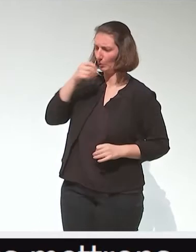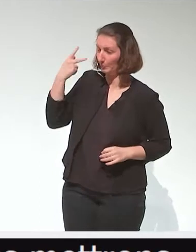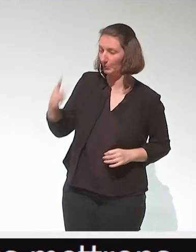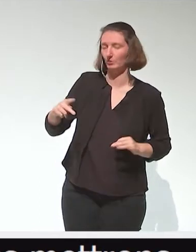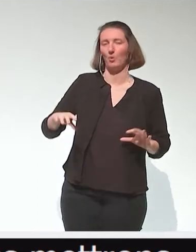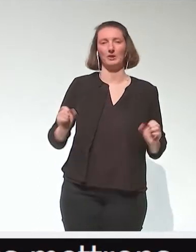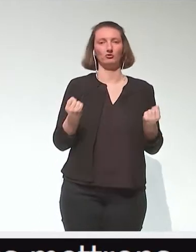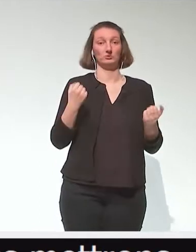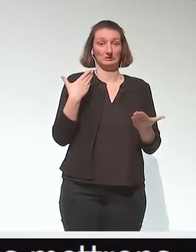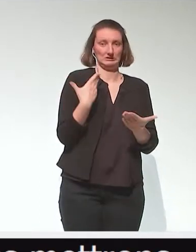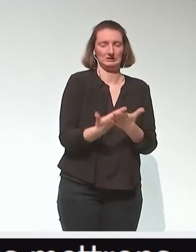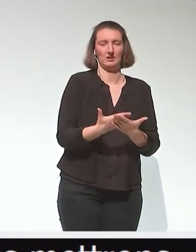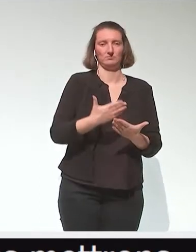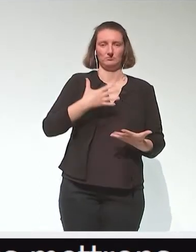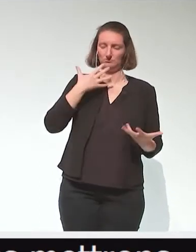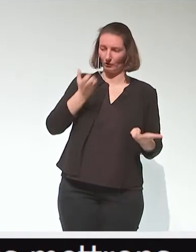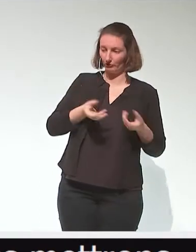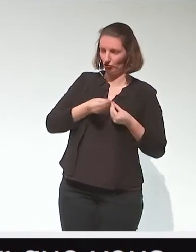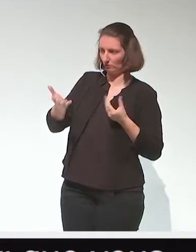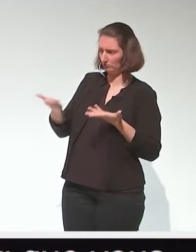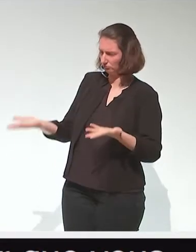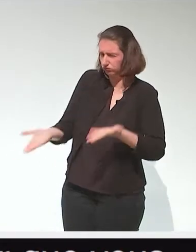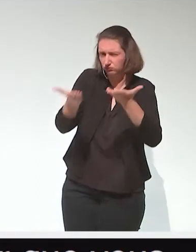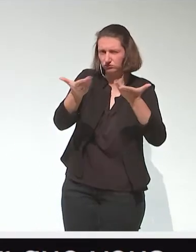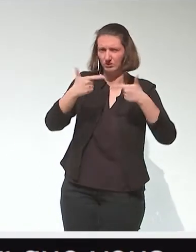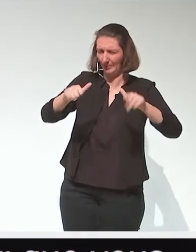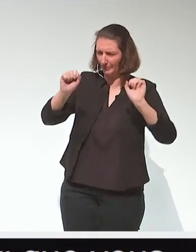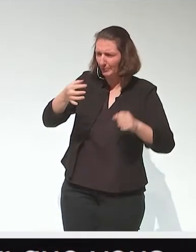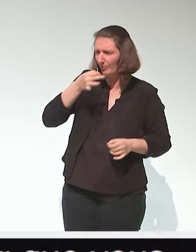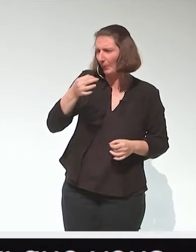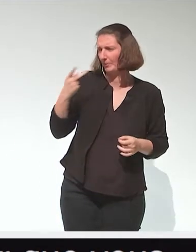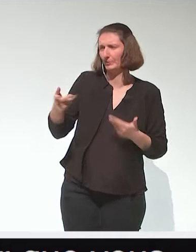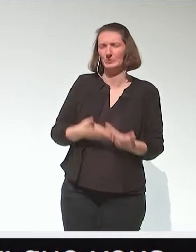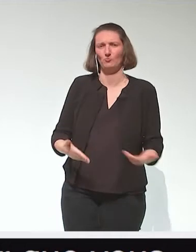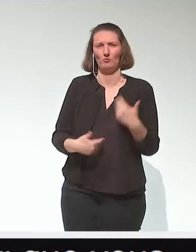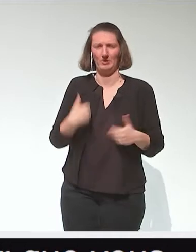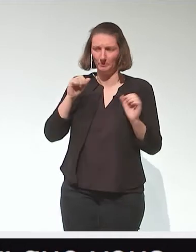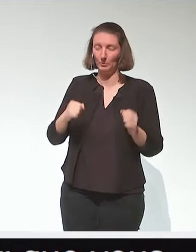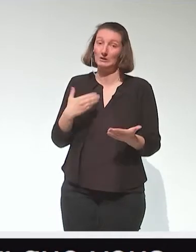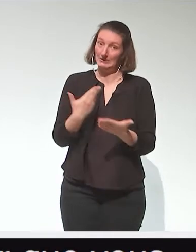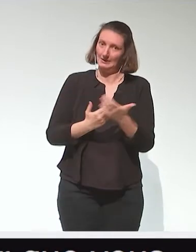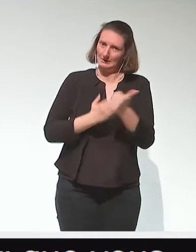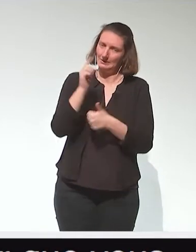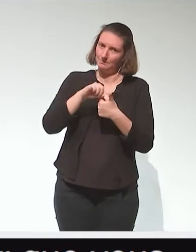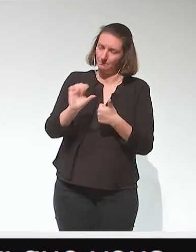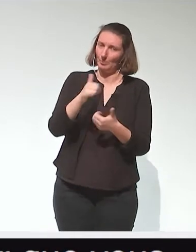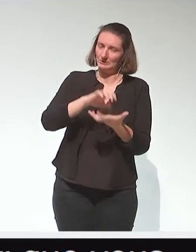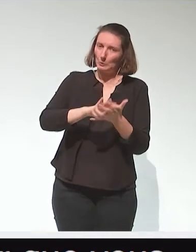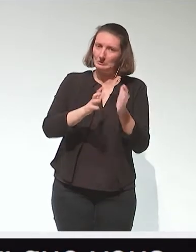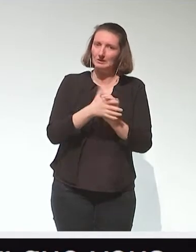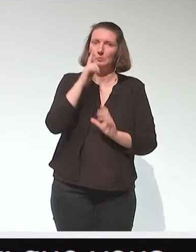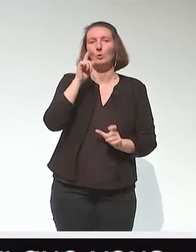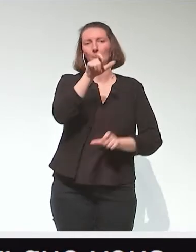have a disability, we'll make sure that you have possibility to work. We want to get rid of